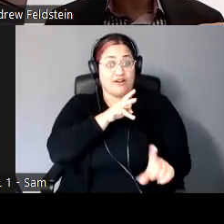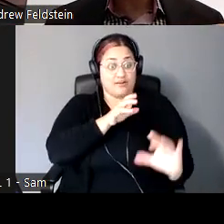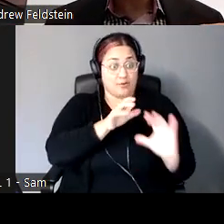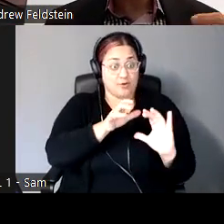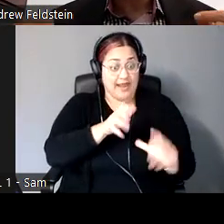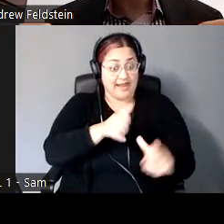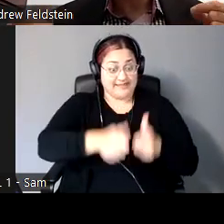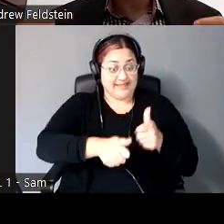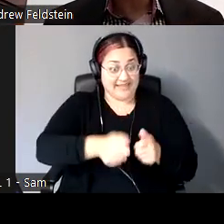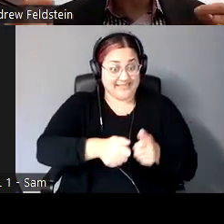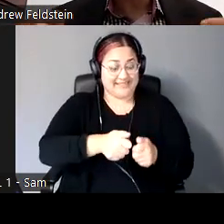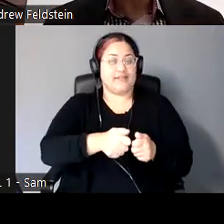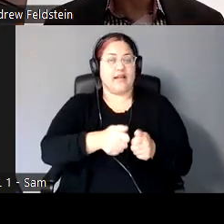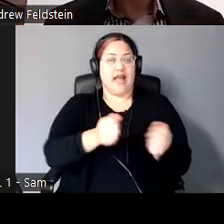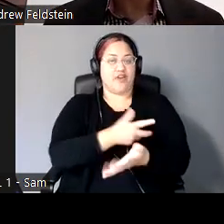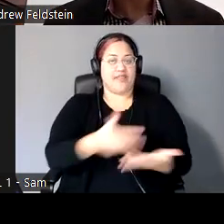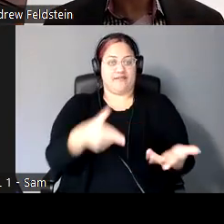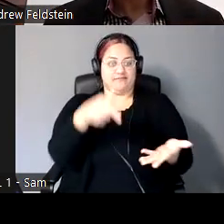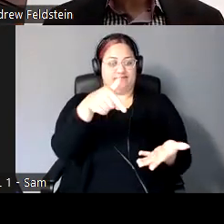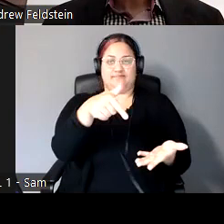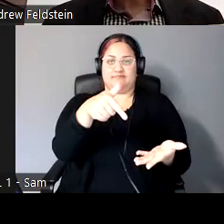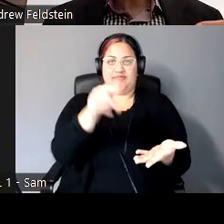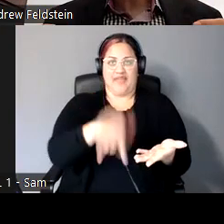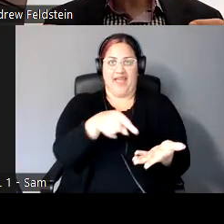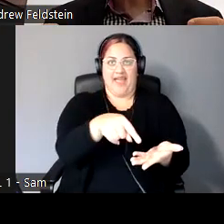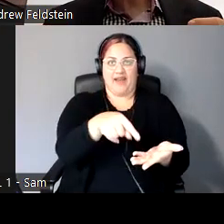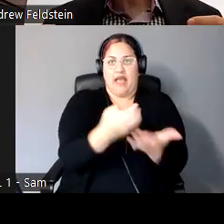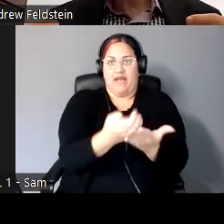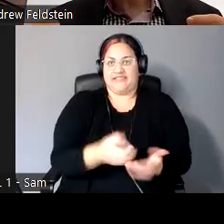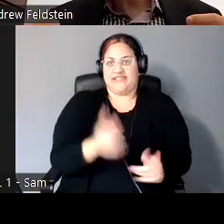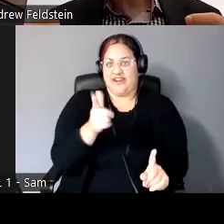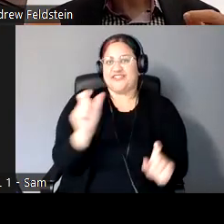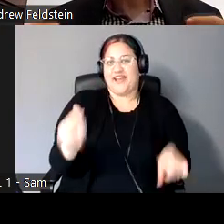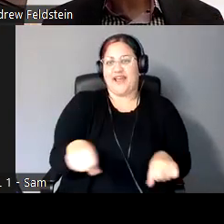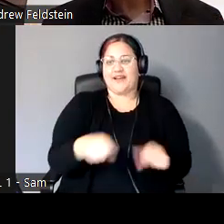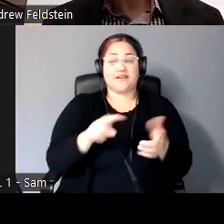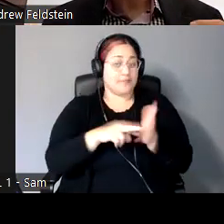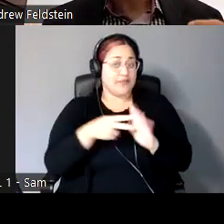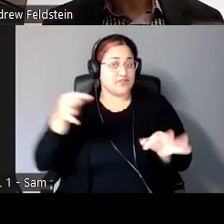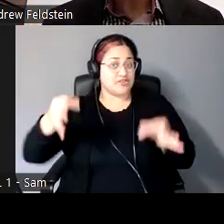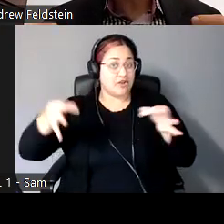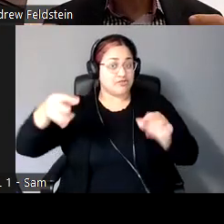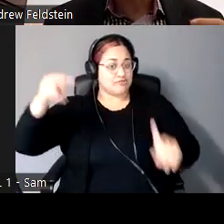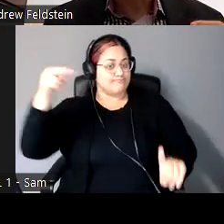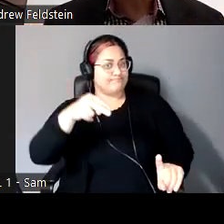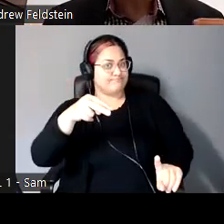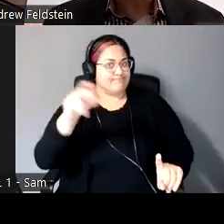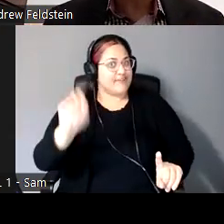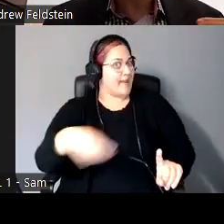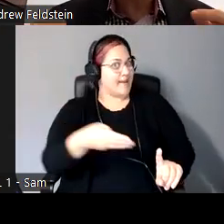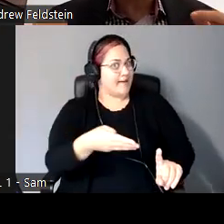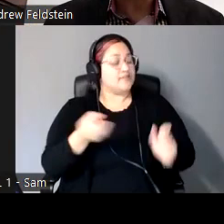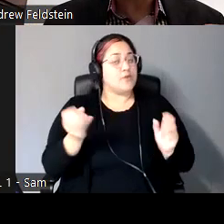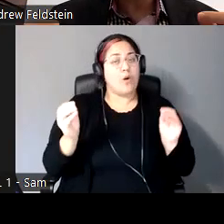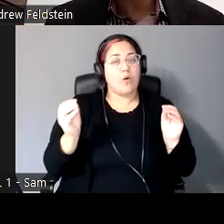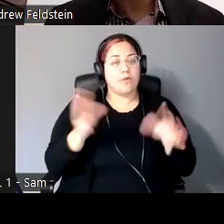judge is going to read your communication. Do they want, you want to be able to show that you are focused on the best